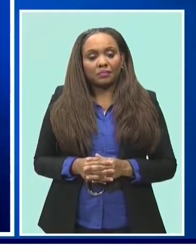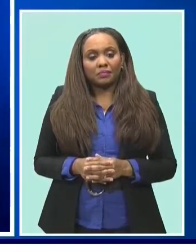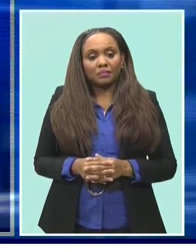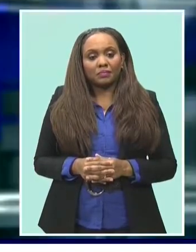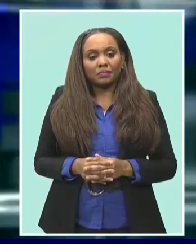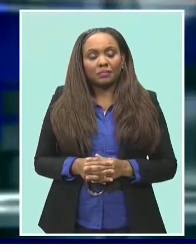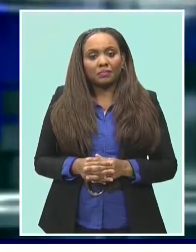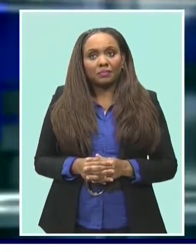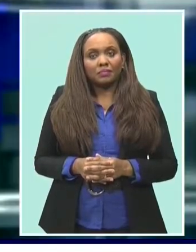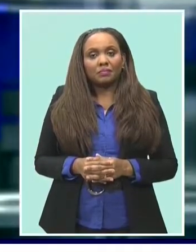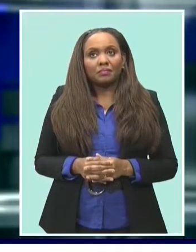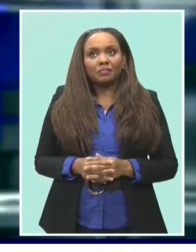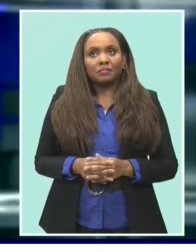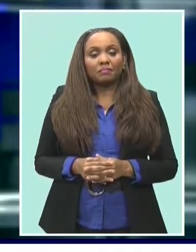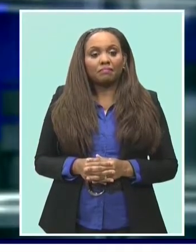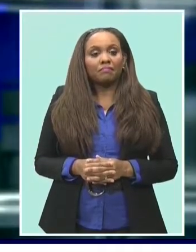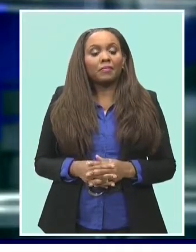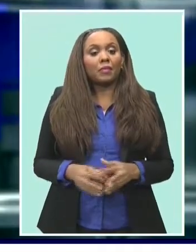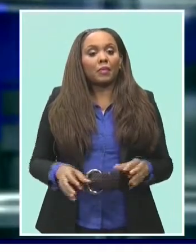537-3644.